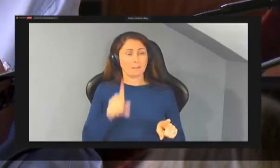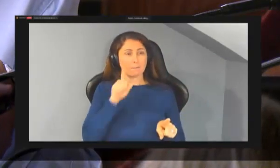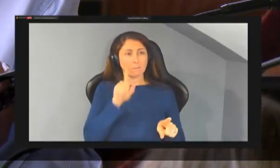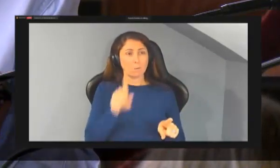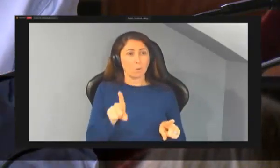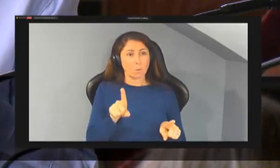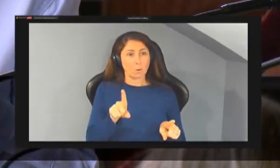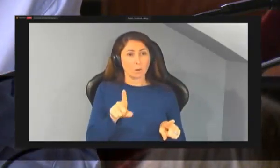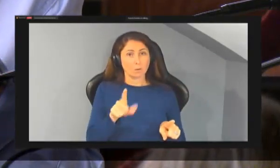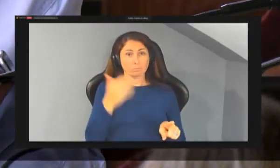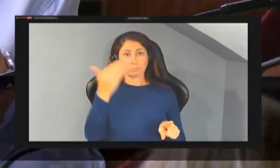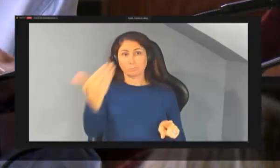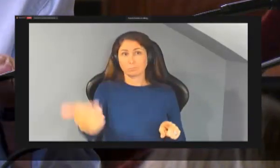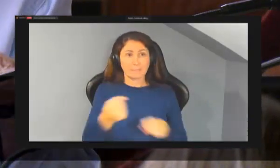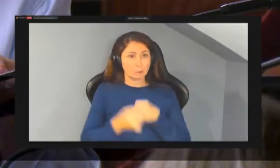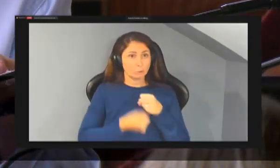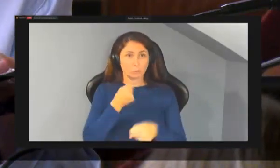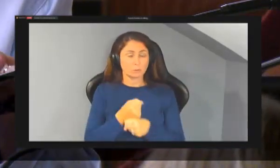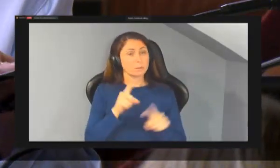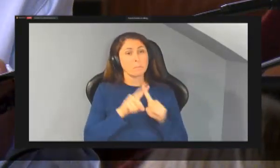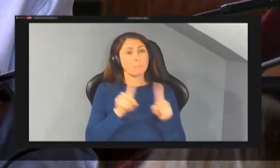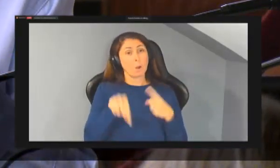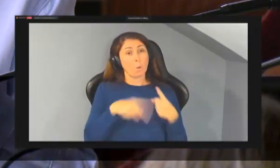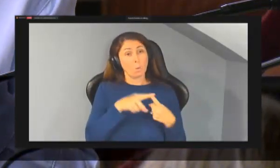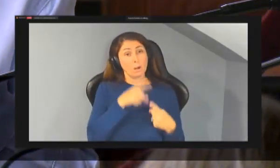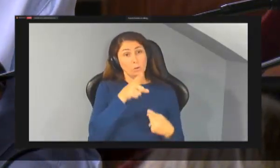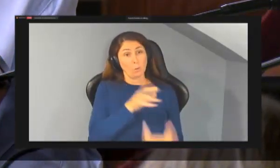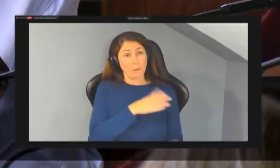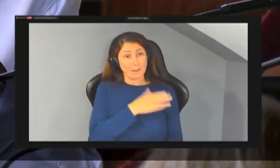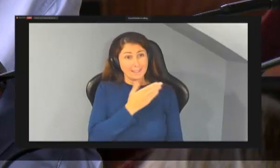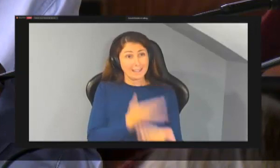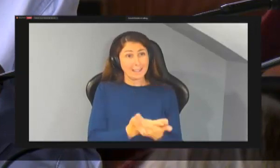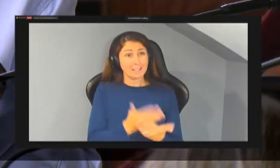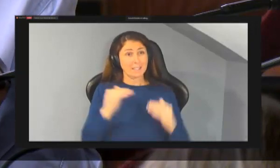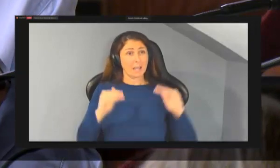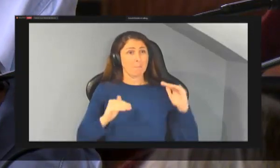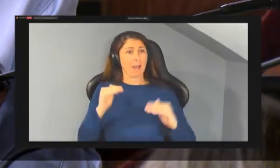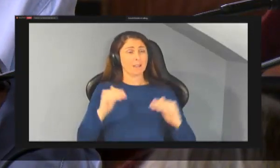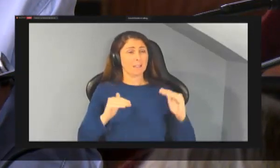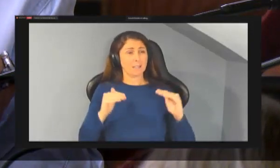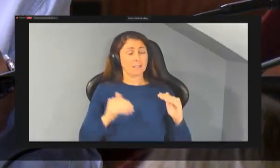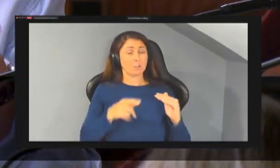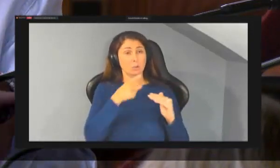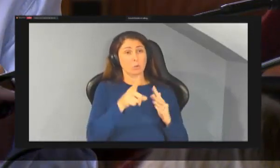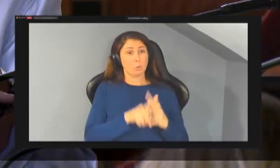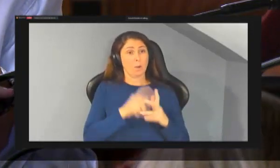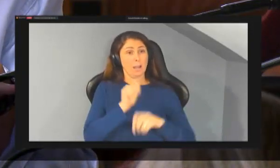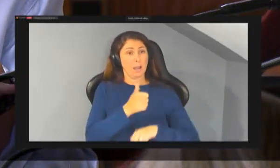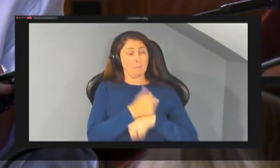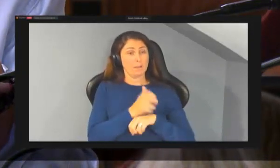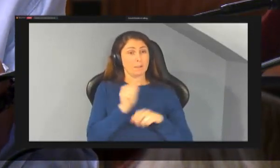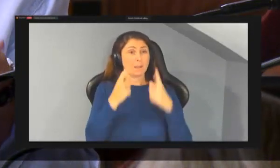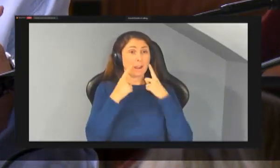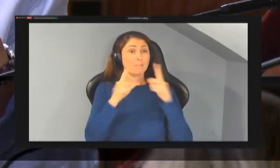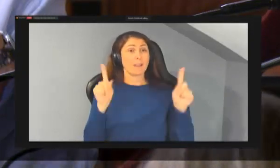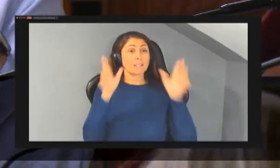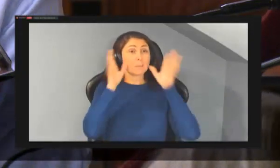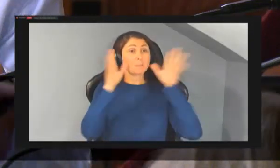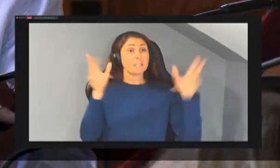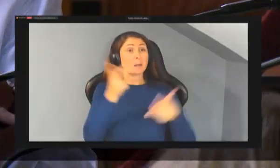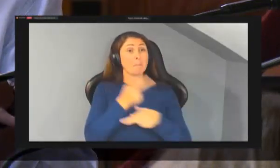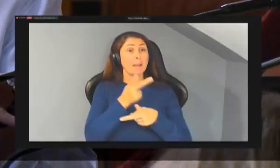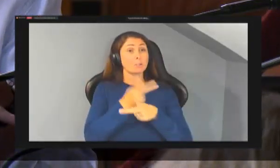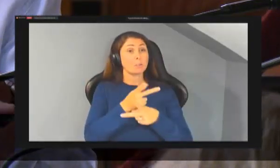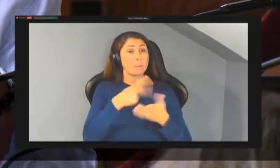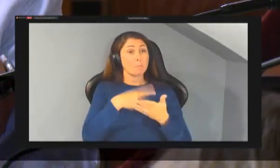number of years. But once you get to the balance, and then once you implement an effective deer management program in